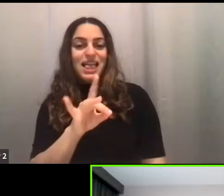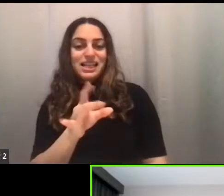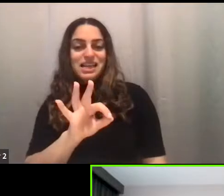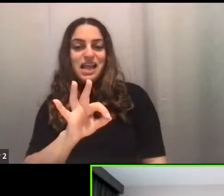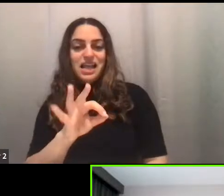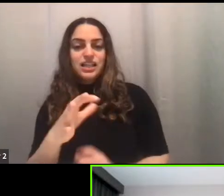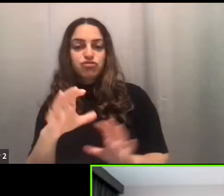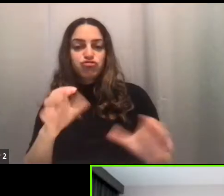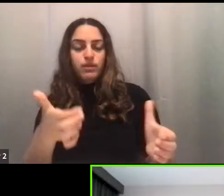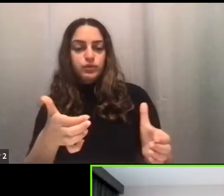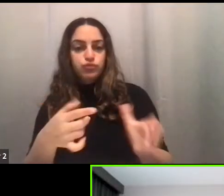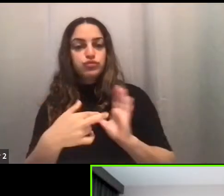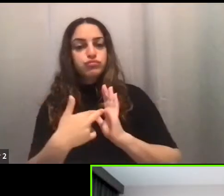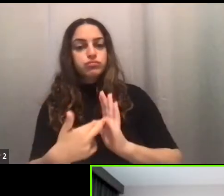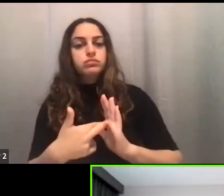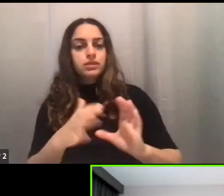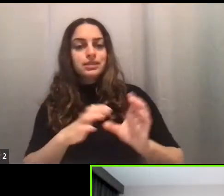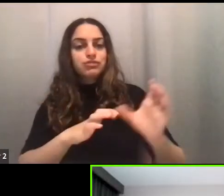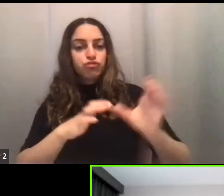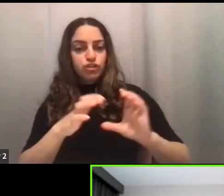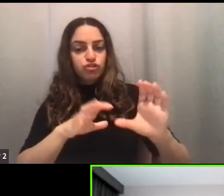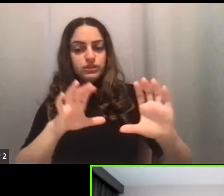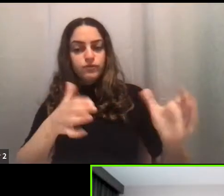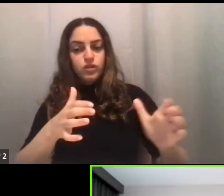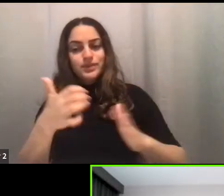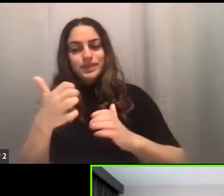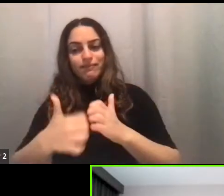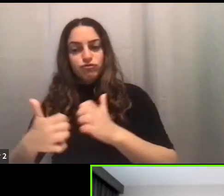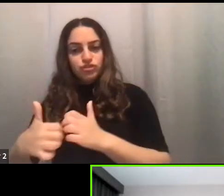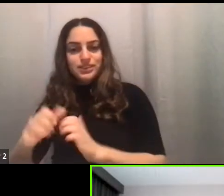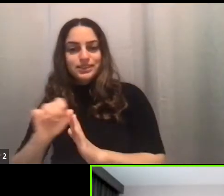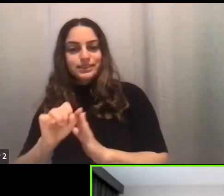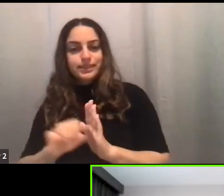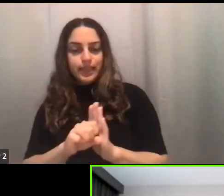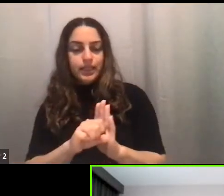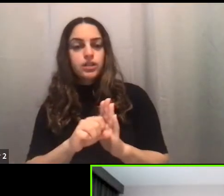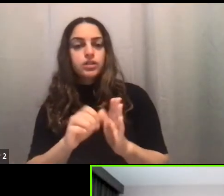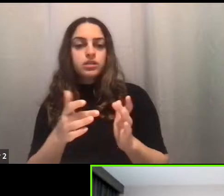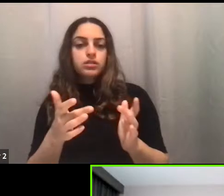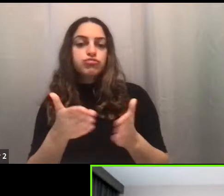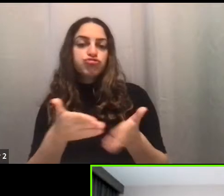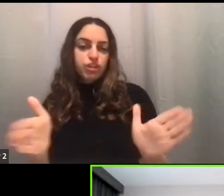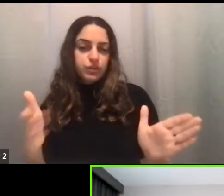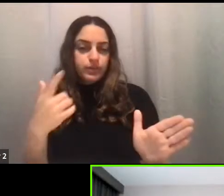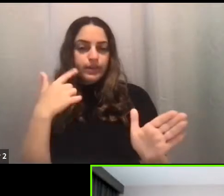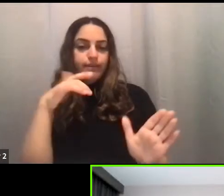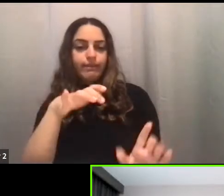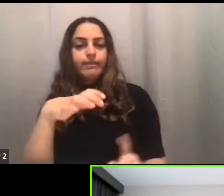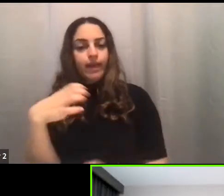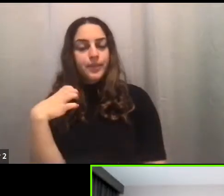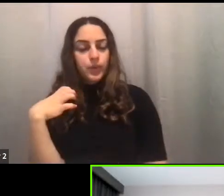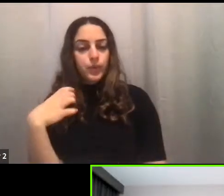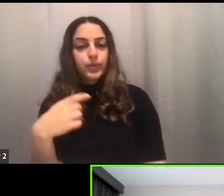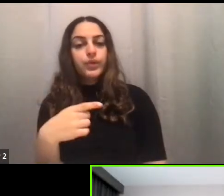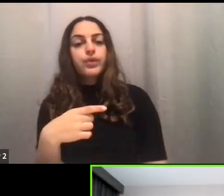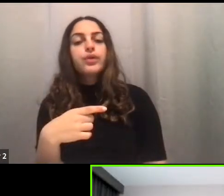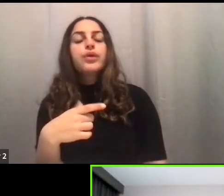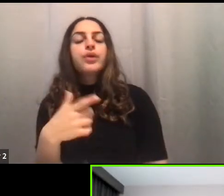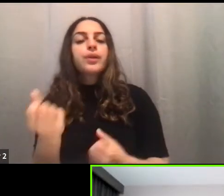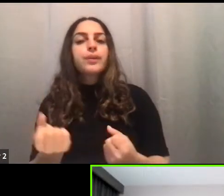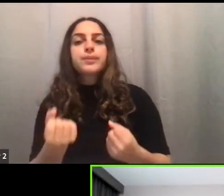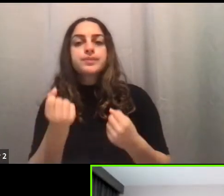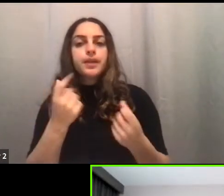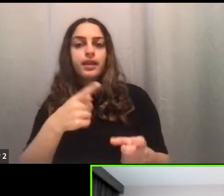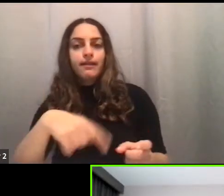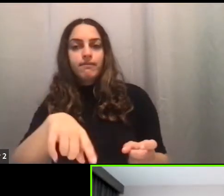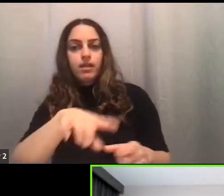represent construction firms in every state generally in the state capitol and many of them are working